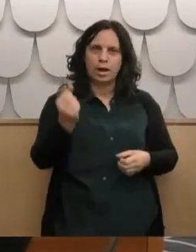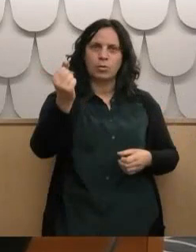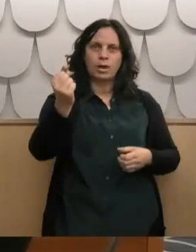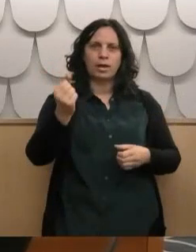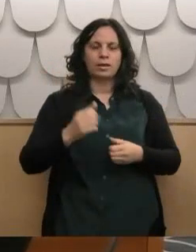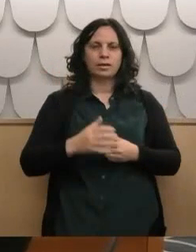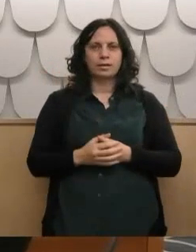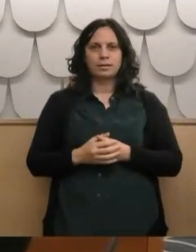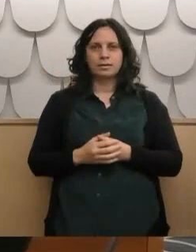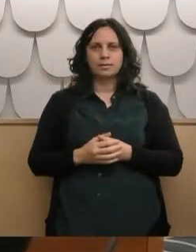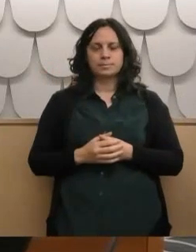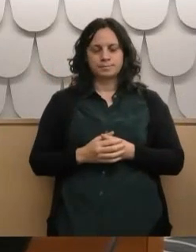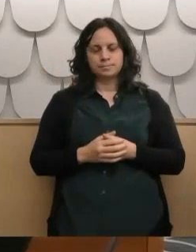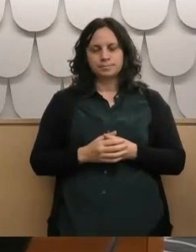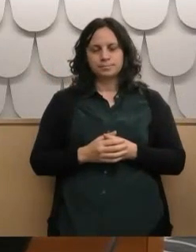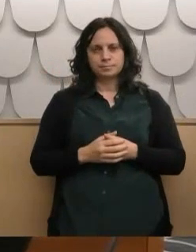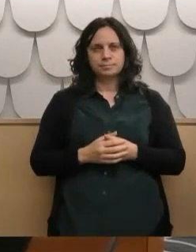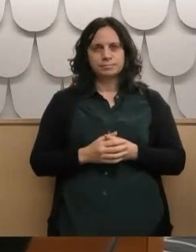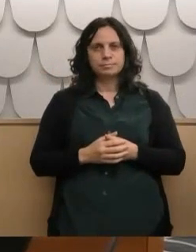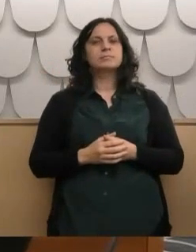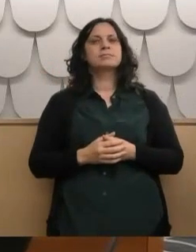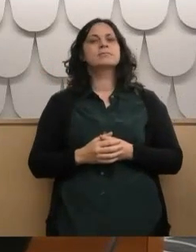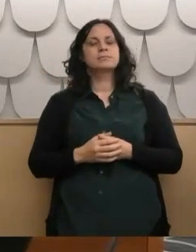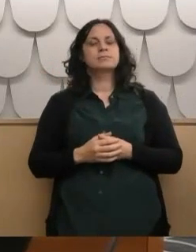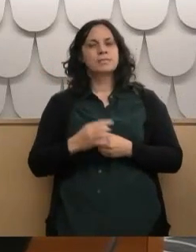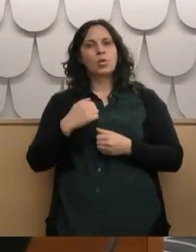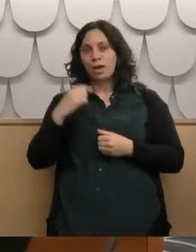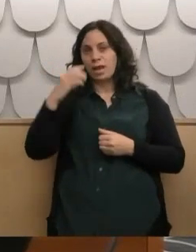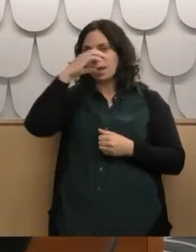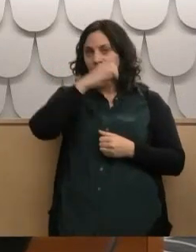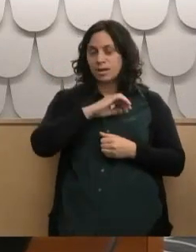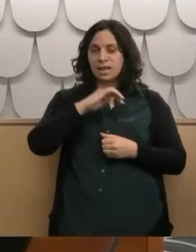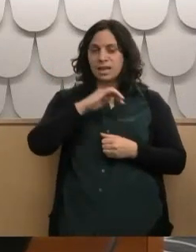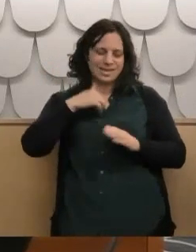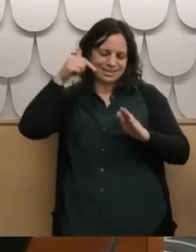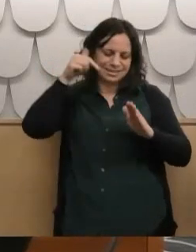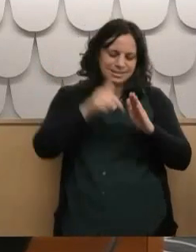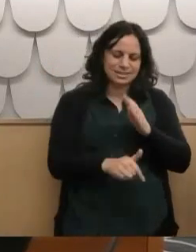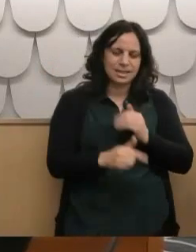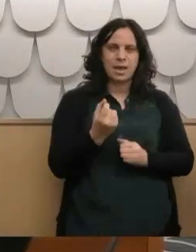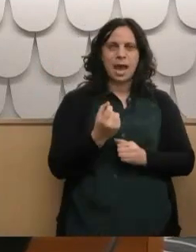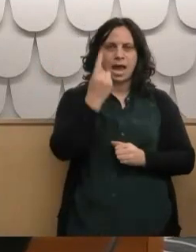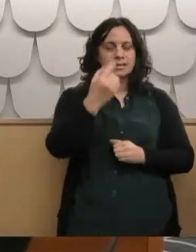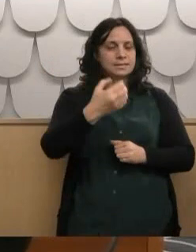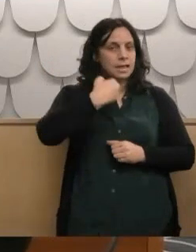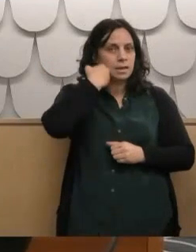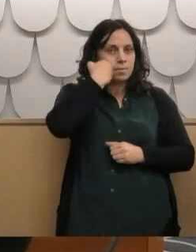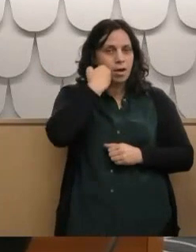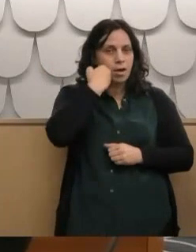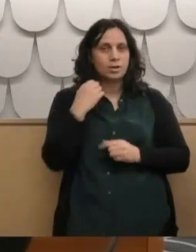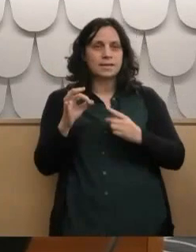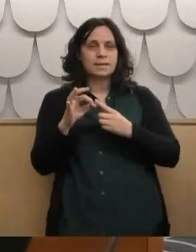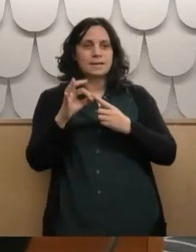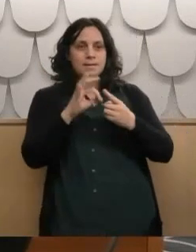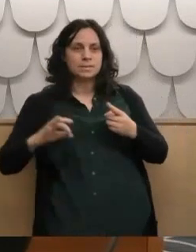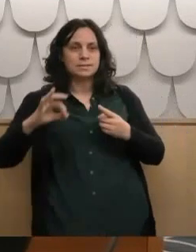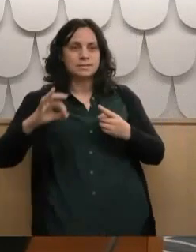We also believe that what is needed is a deep understanding of Māori, Pacifica and other cultural beliefs and